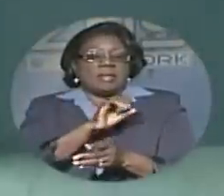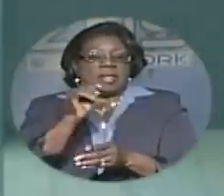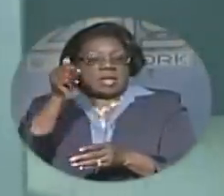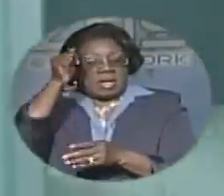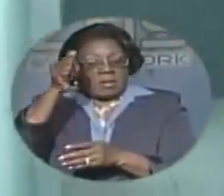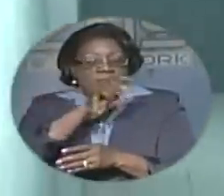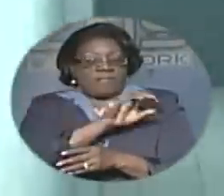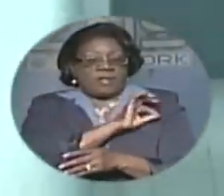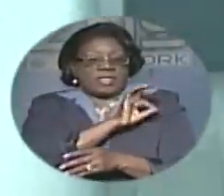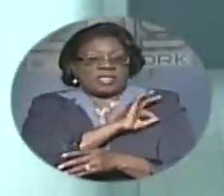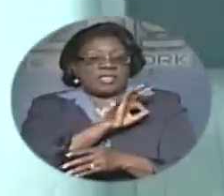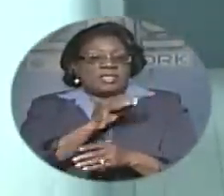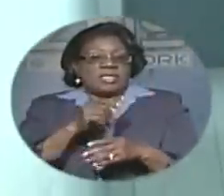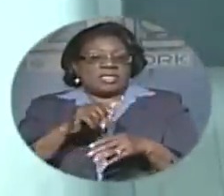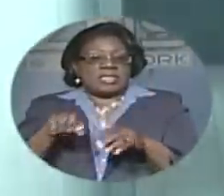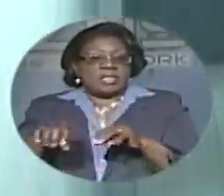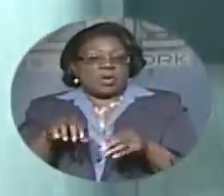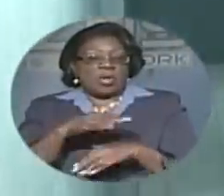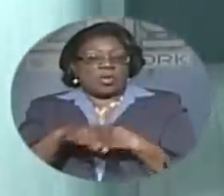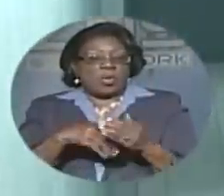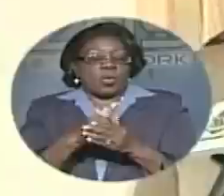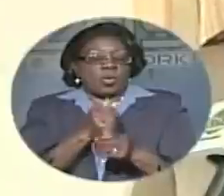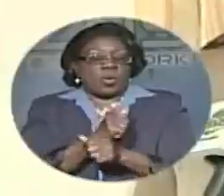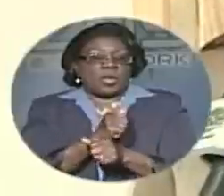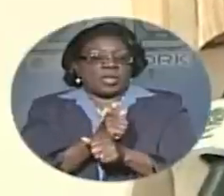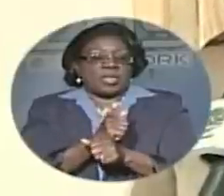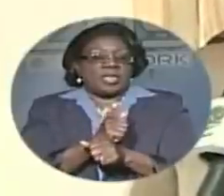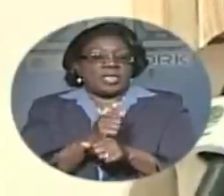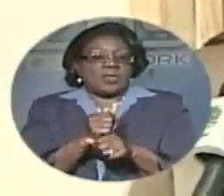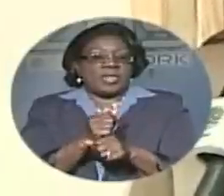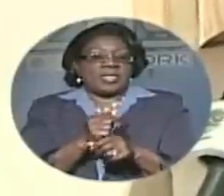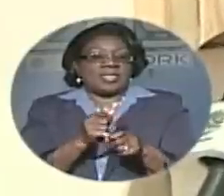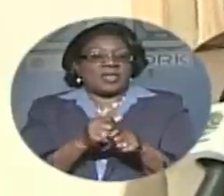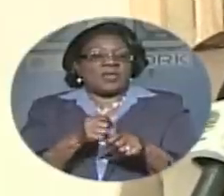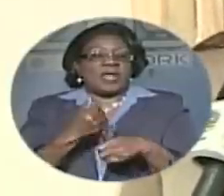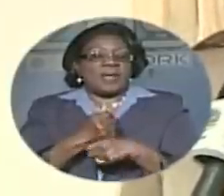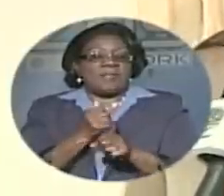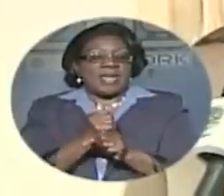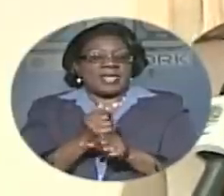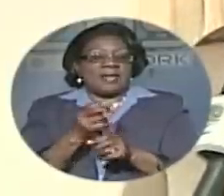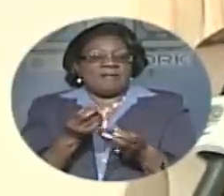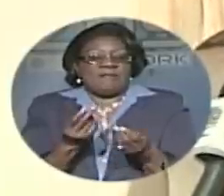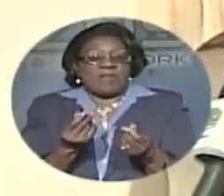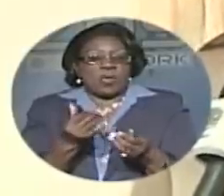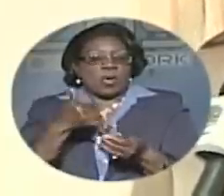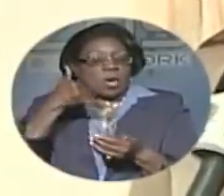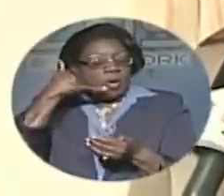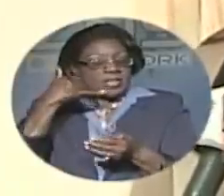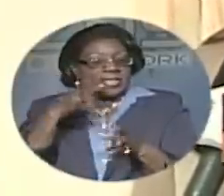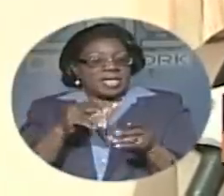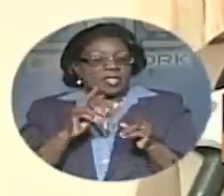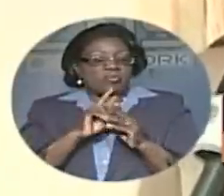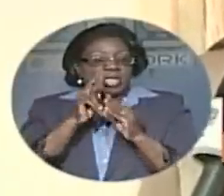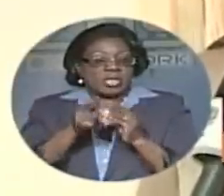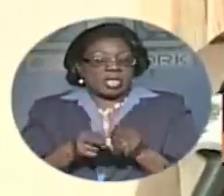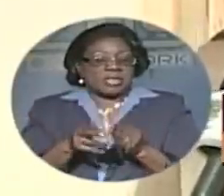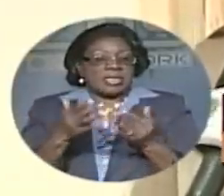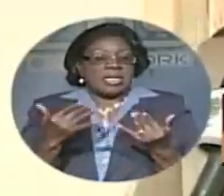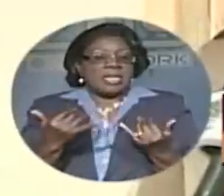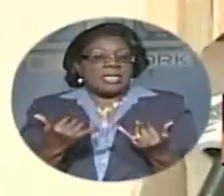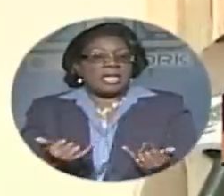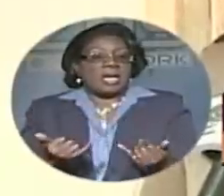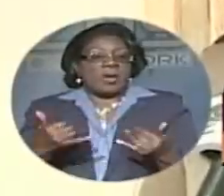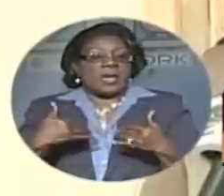Ferguson, championed the cause. I weathered the storm. I made a few calls, and I got results, and now I